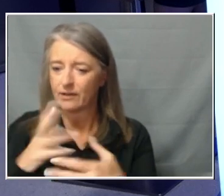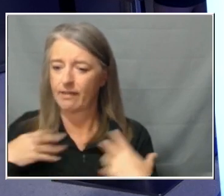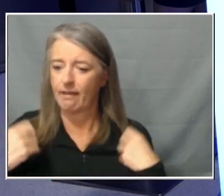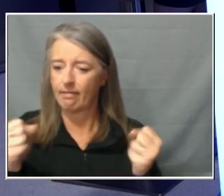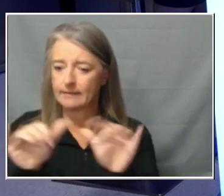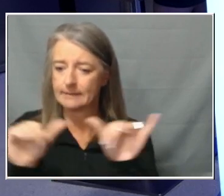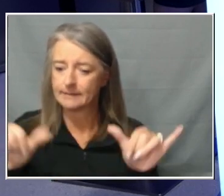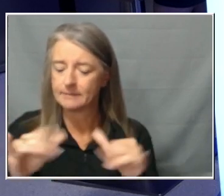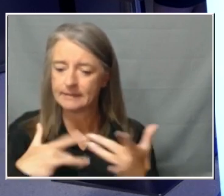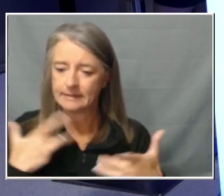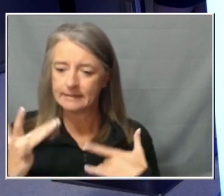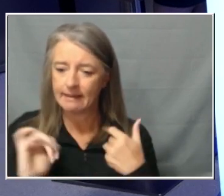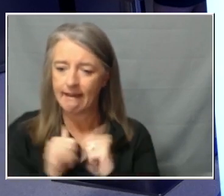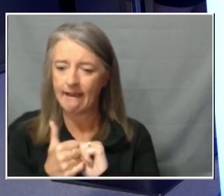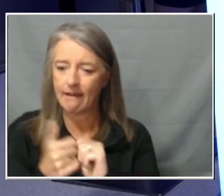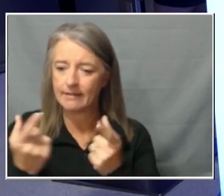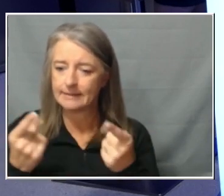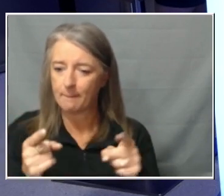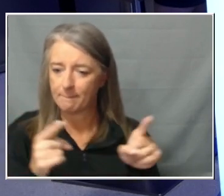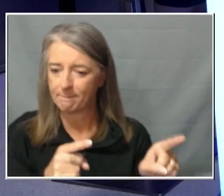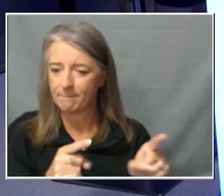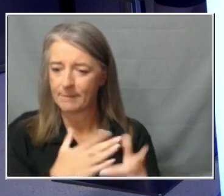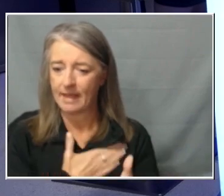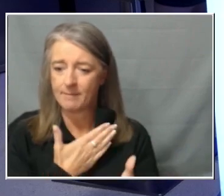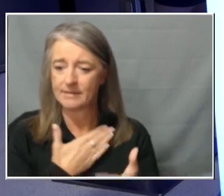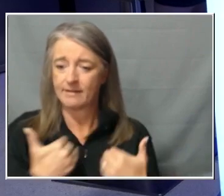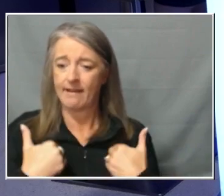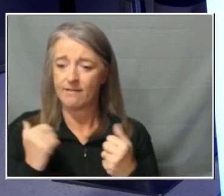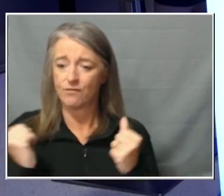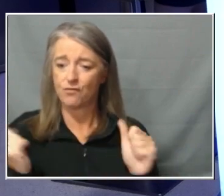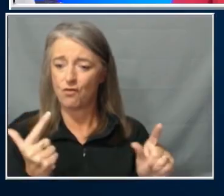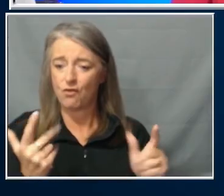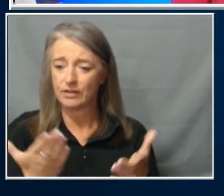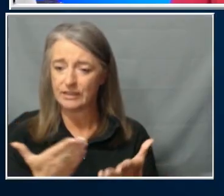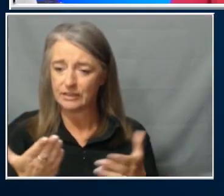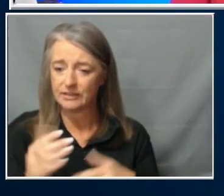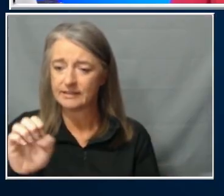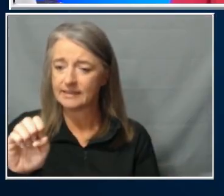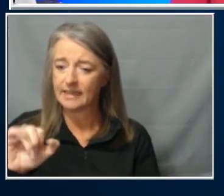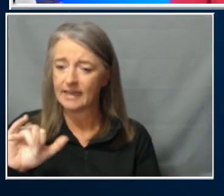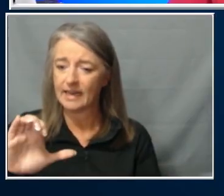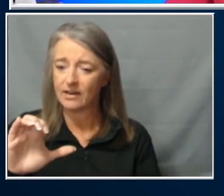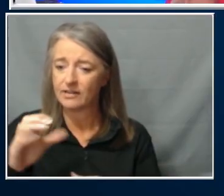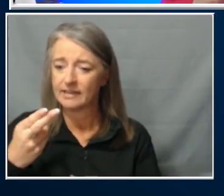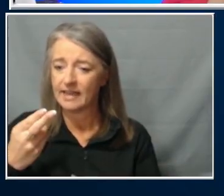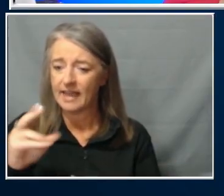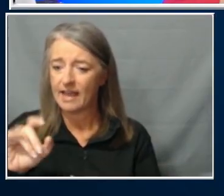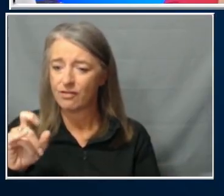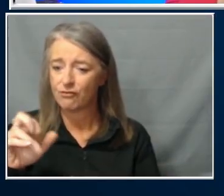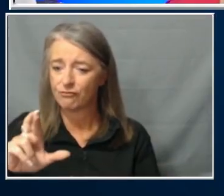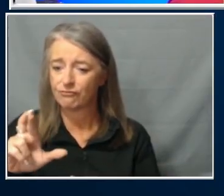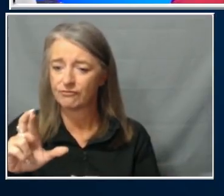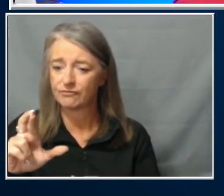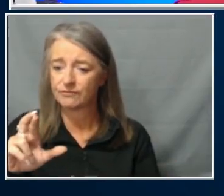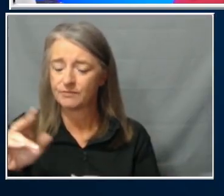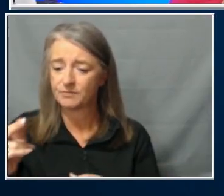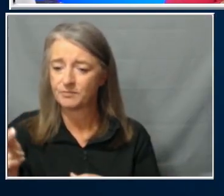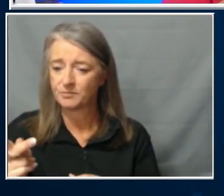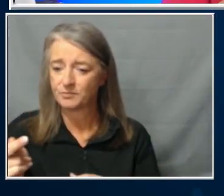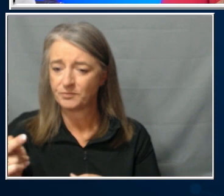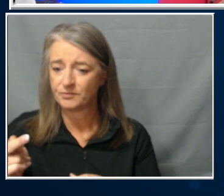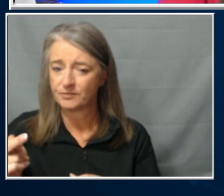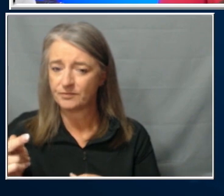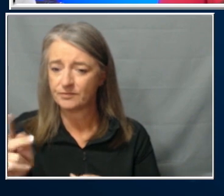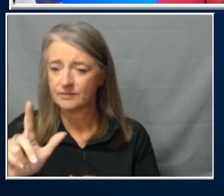you pulled this one off. So glad to have everyone. Eric and Heather, let us start with you. Eric, so you got the